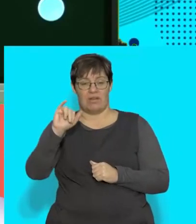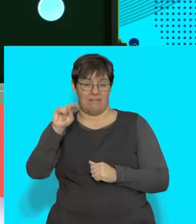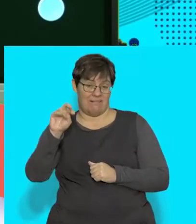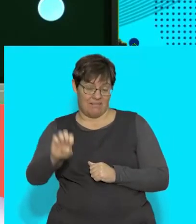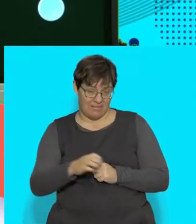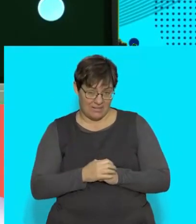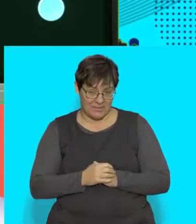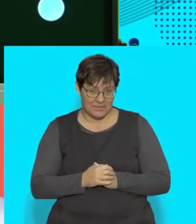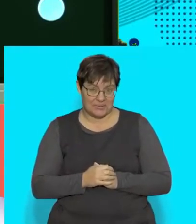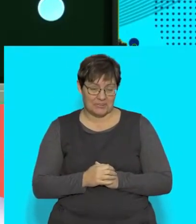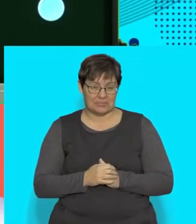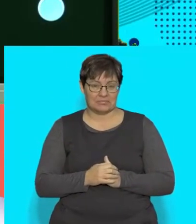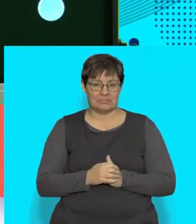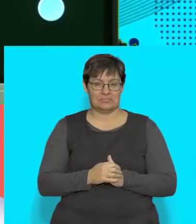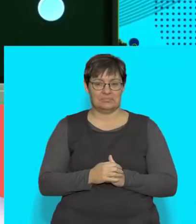that is where we're at.